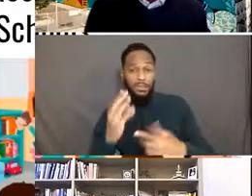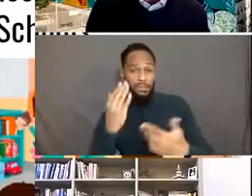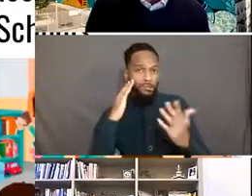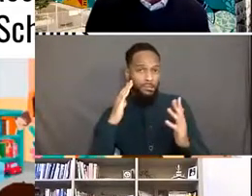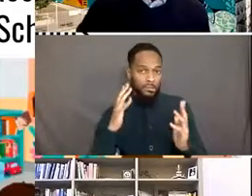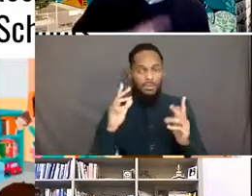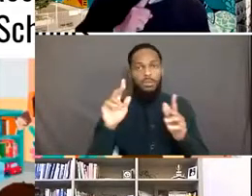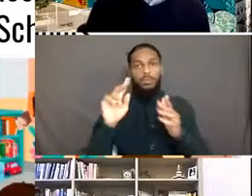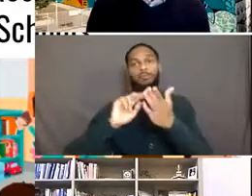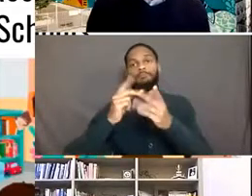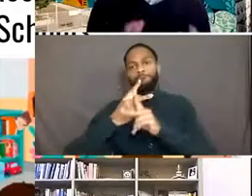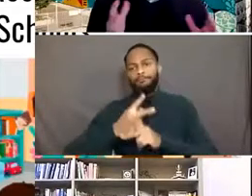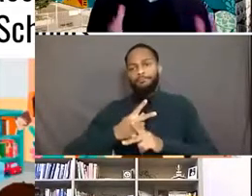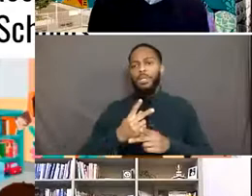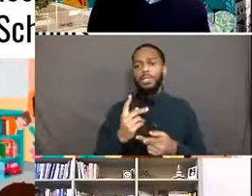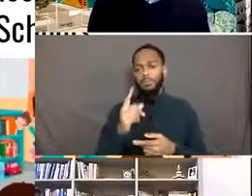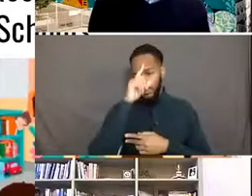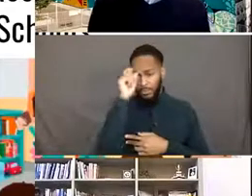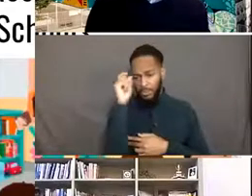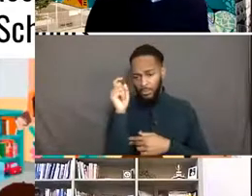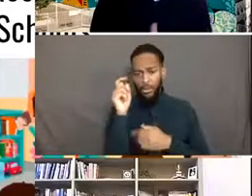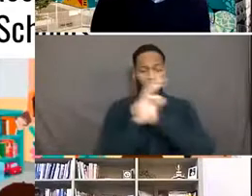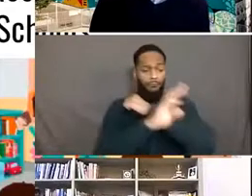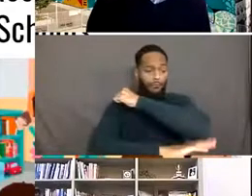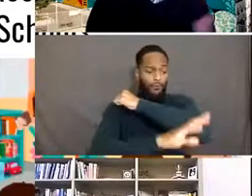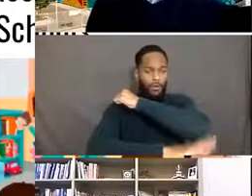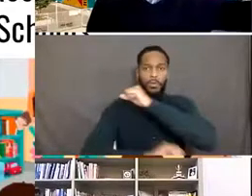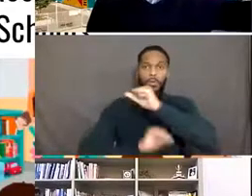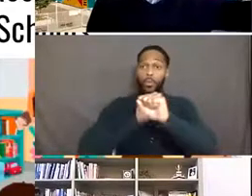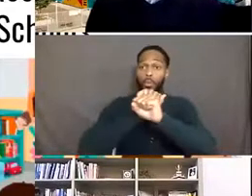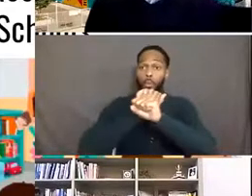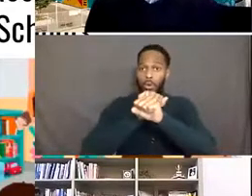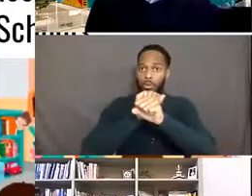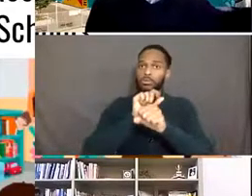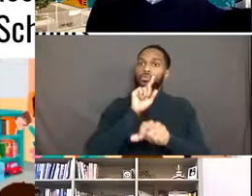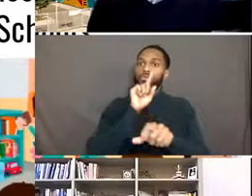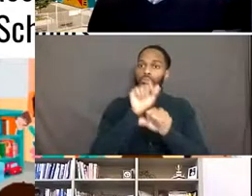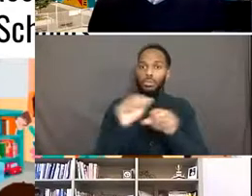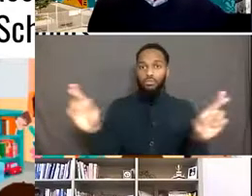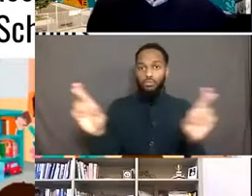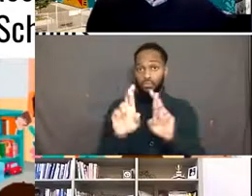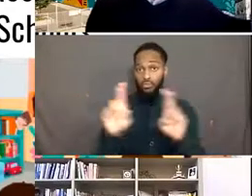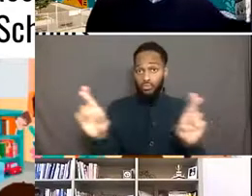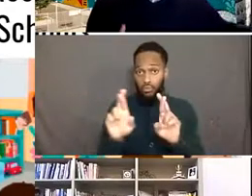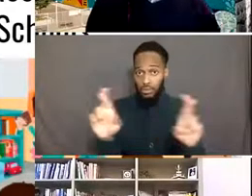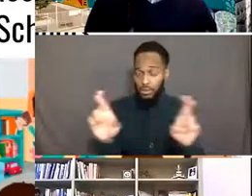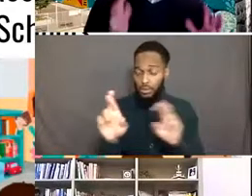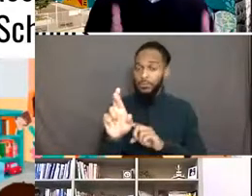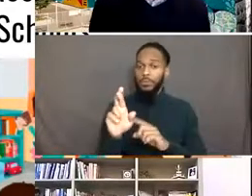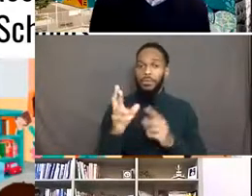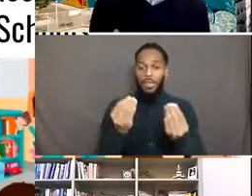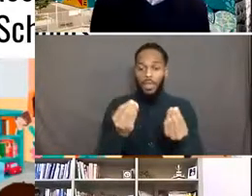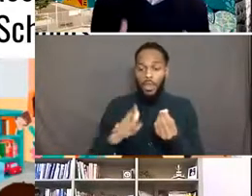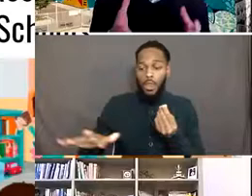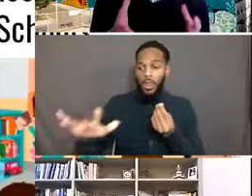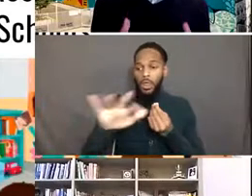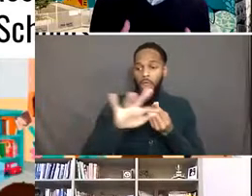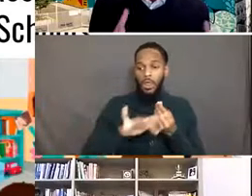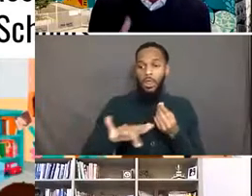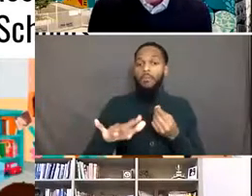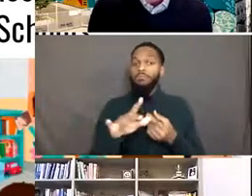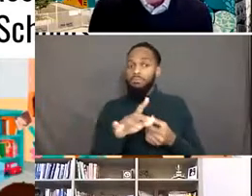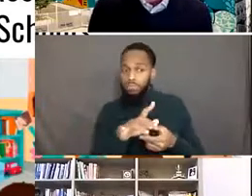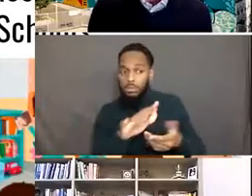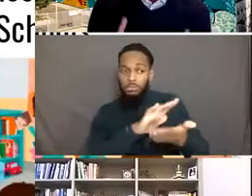all summer, all fall to be ready through some of the things you saw with preparing the facilities, but also our teachers.